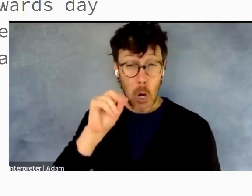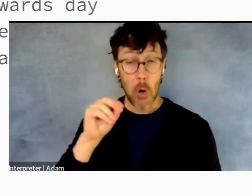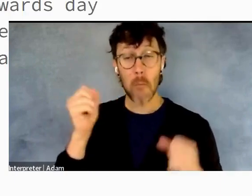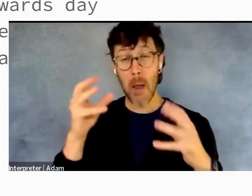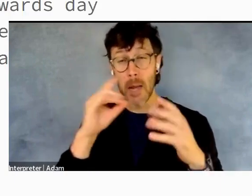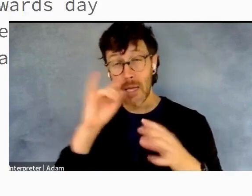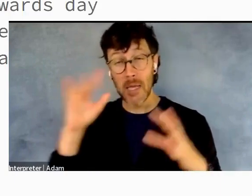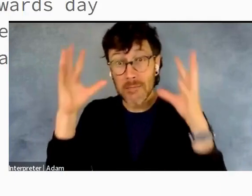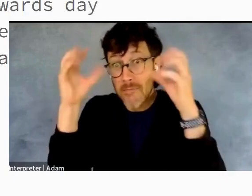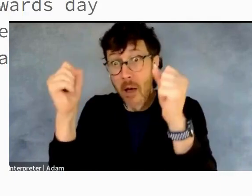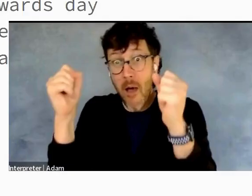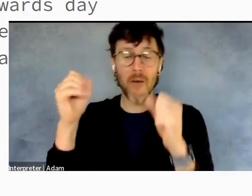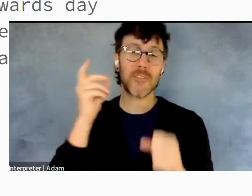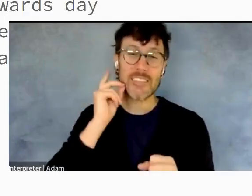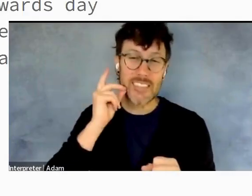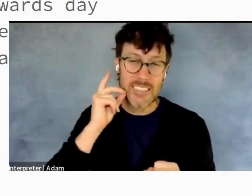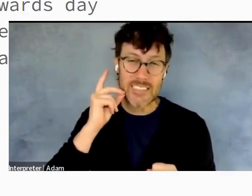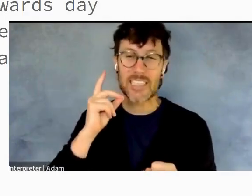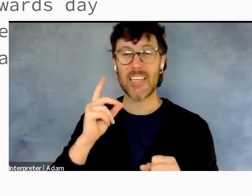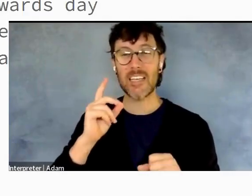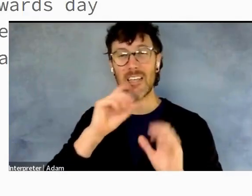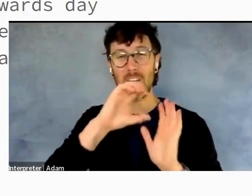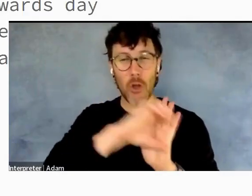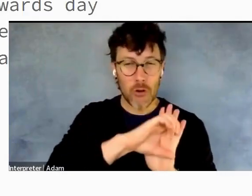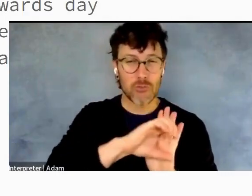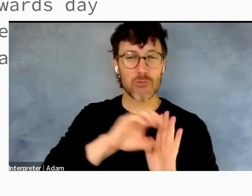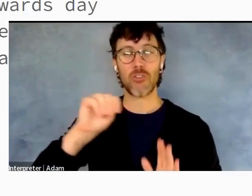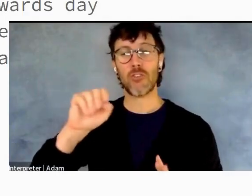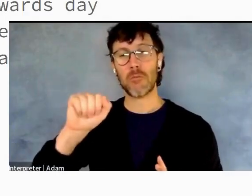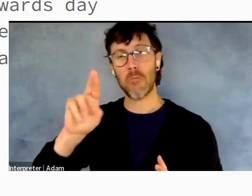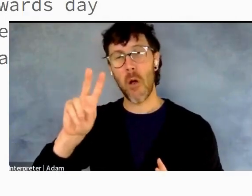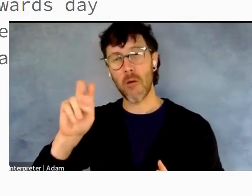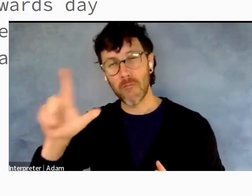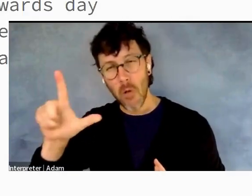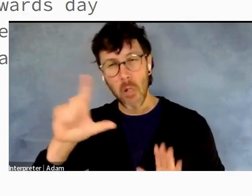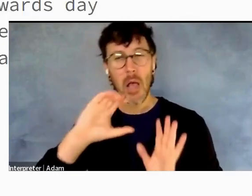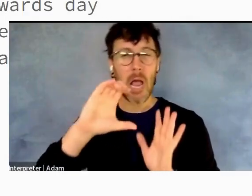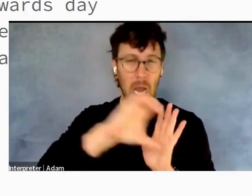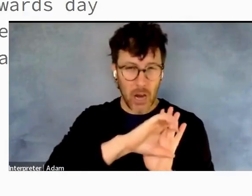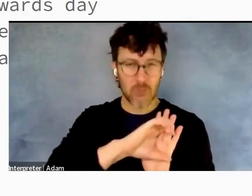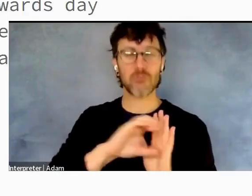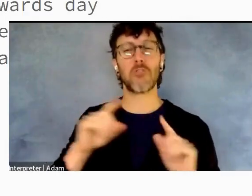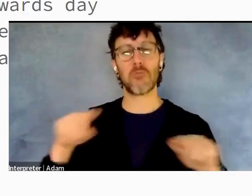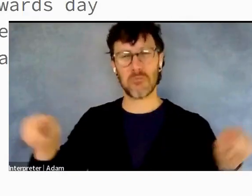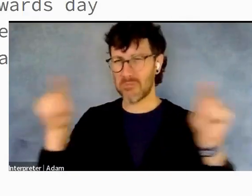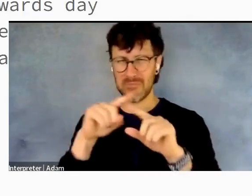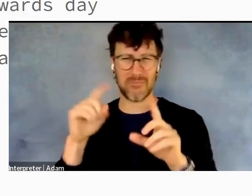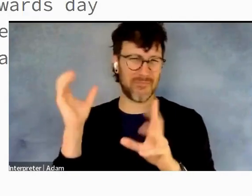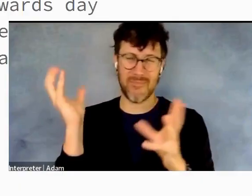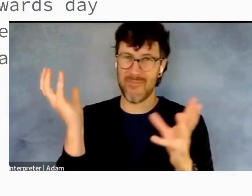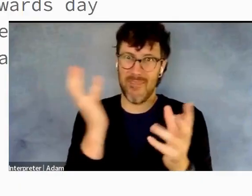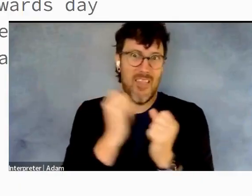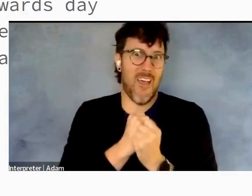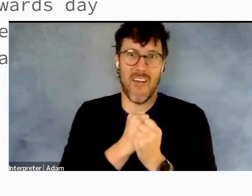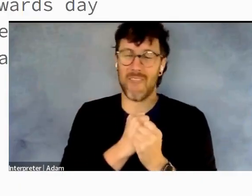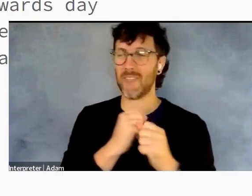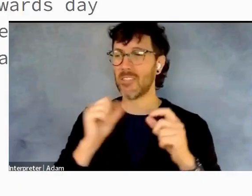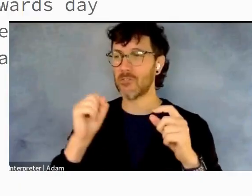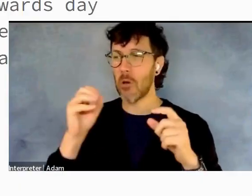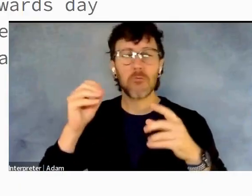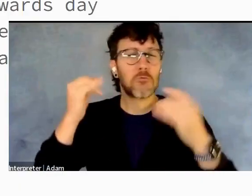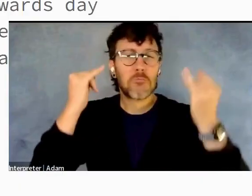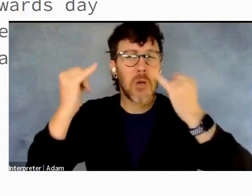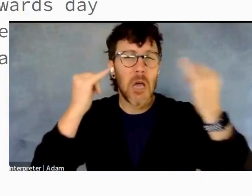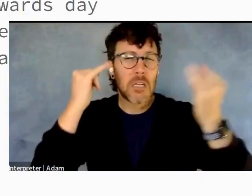characters, Marvel characters. All those kinds of things are just some few ideas that you could do to make things